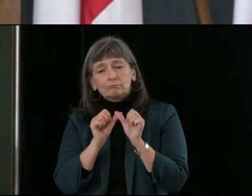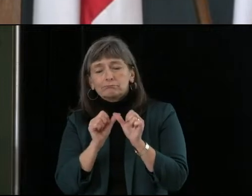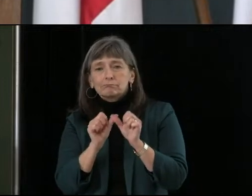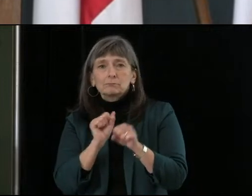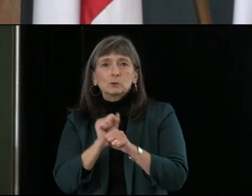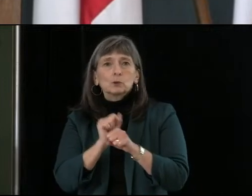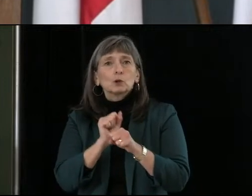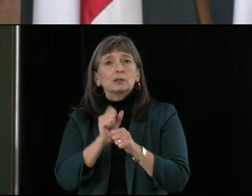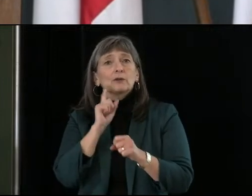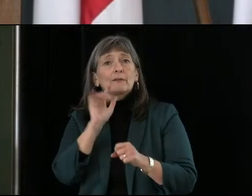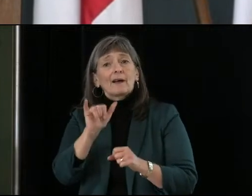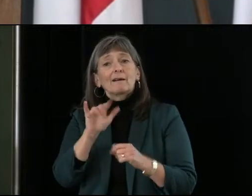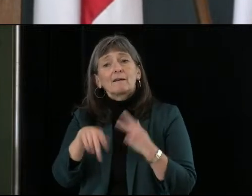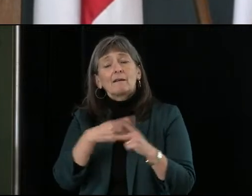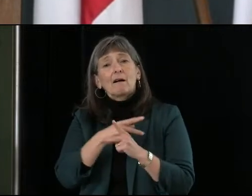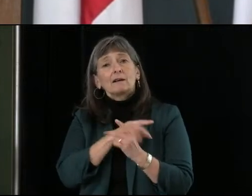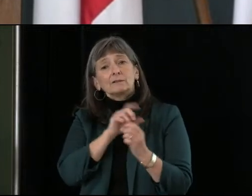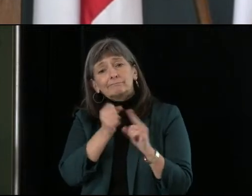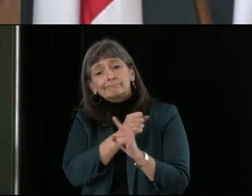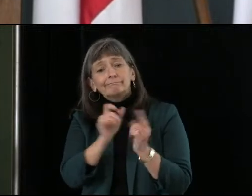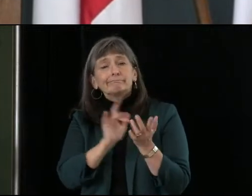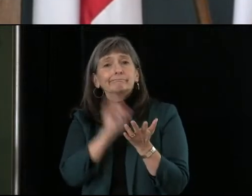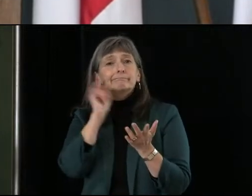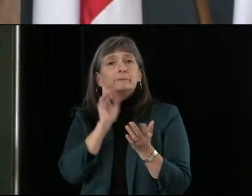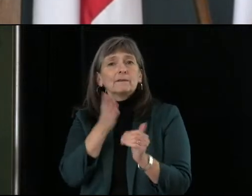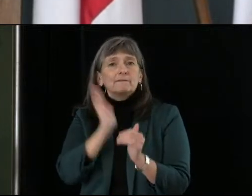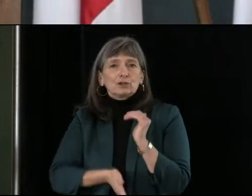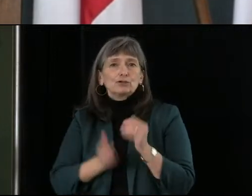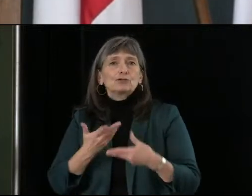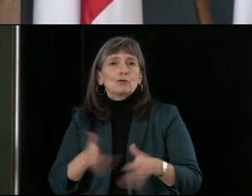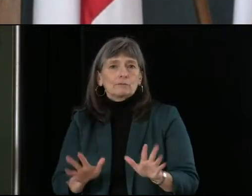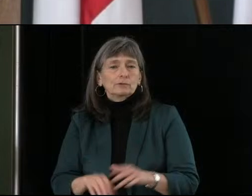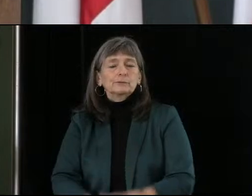the past. Thank you.